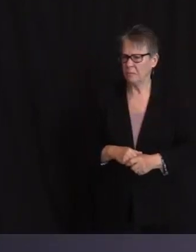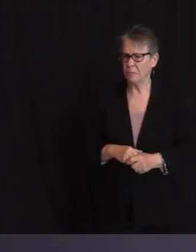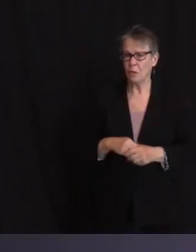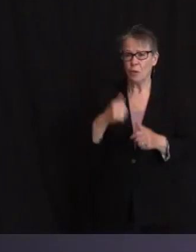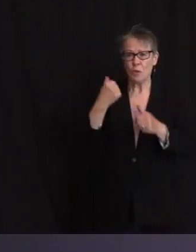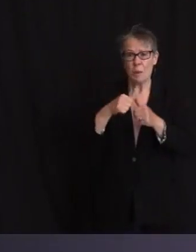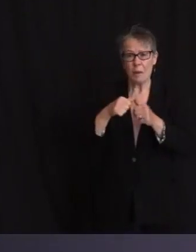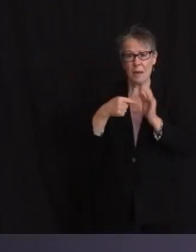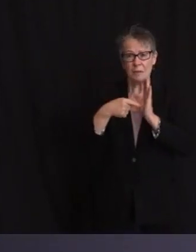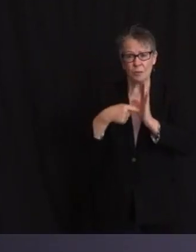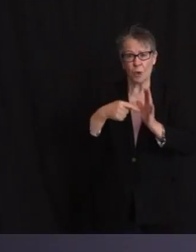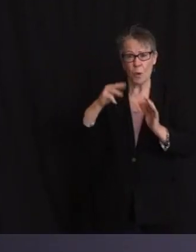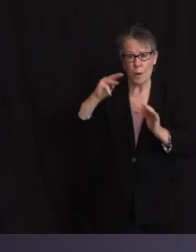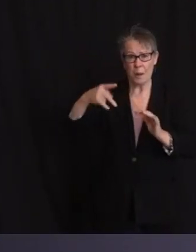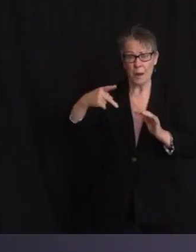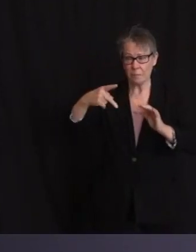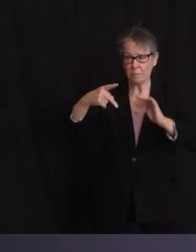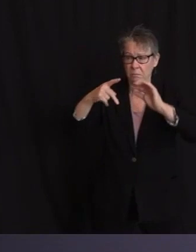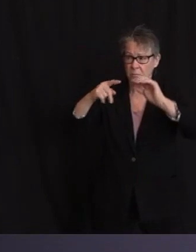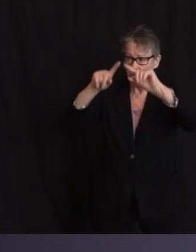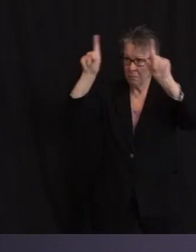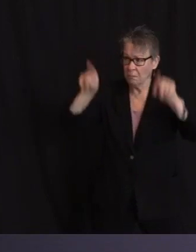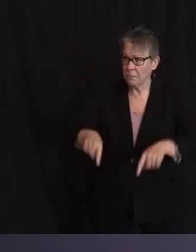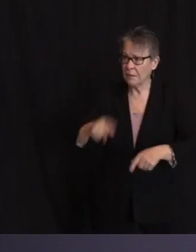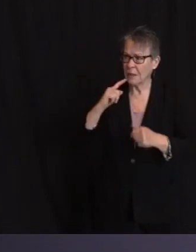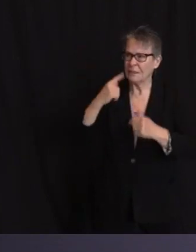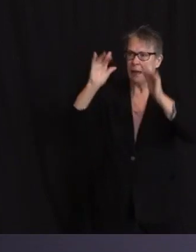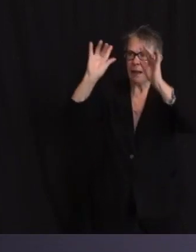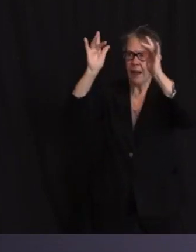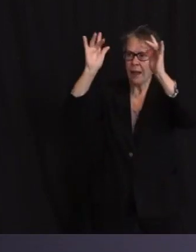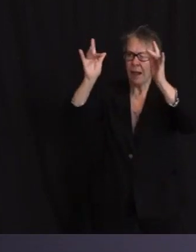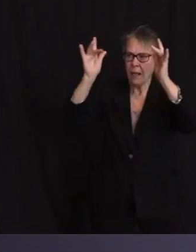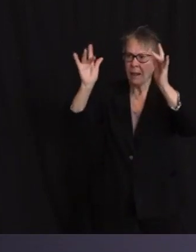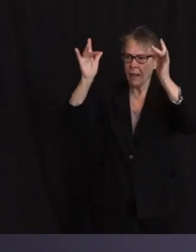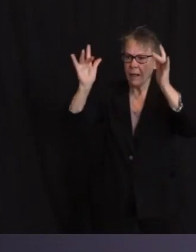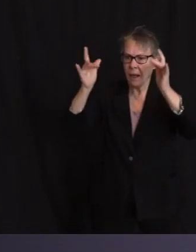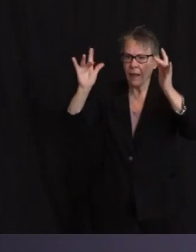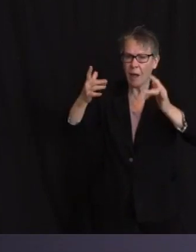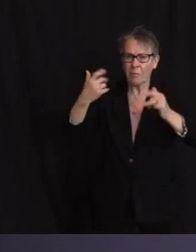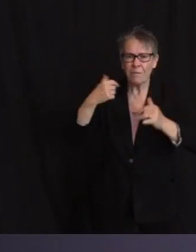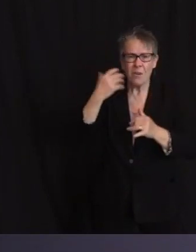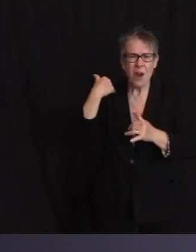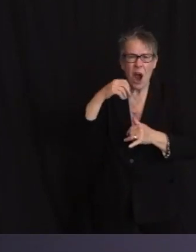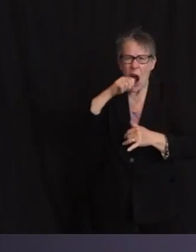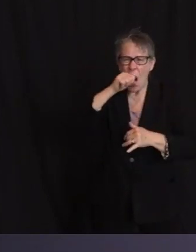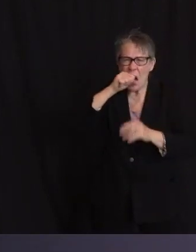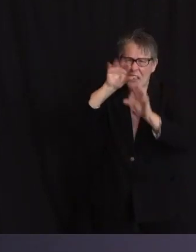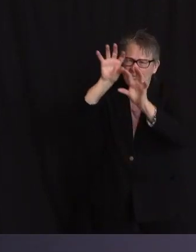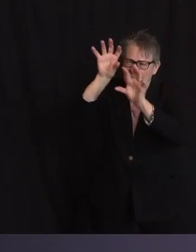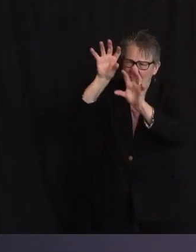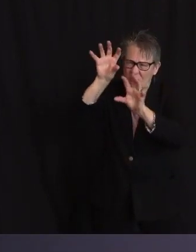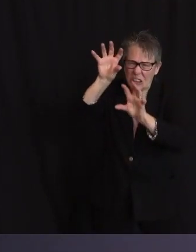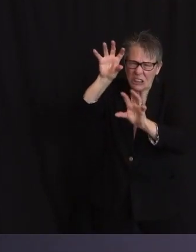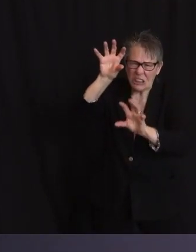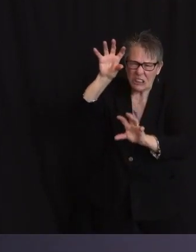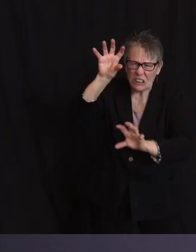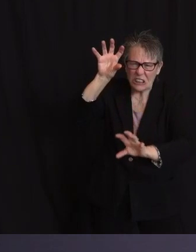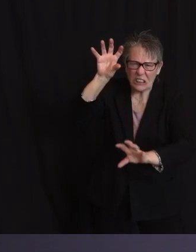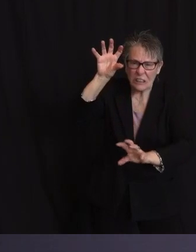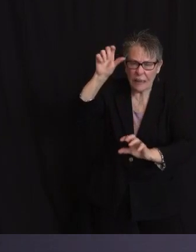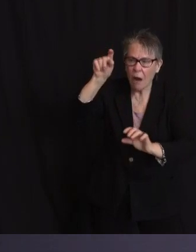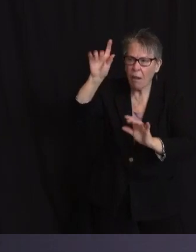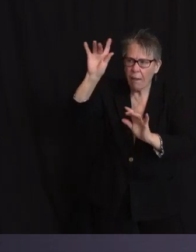now almost 3 weeks for this to double. Just extraordinary behavior. The problem is that behavior, the